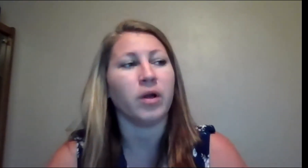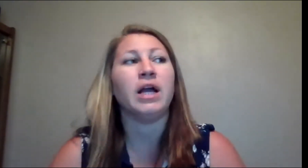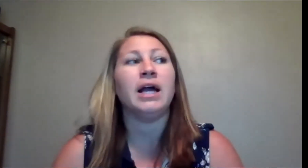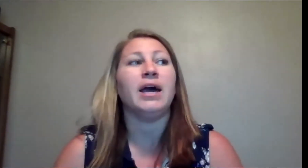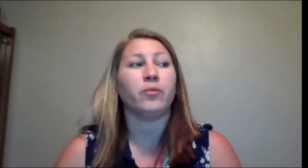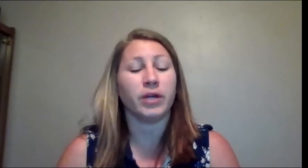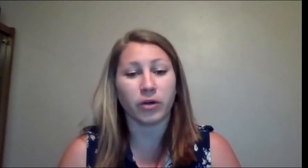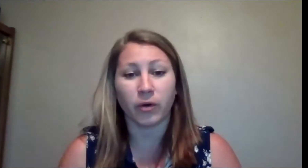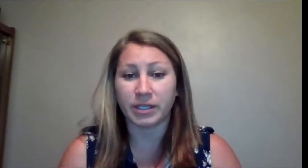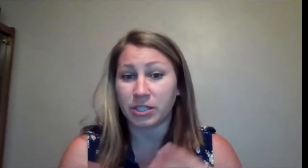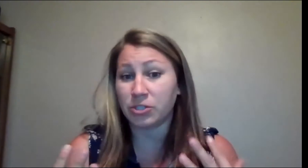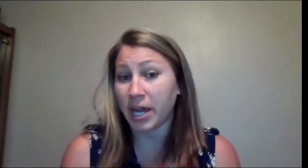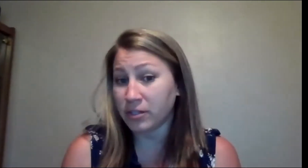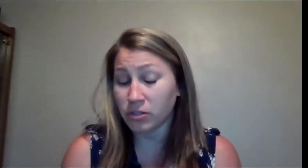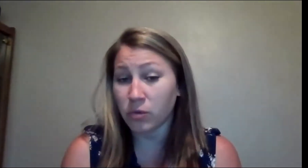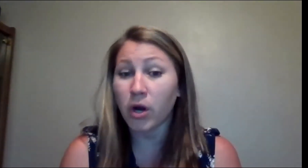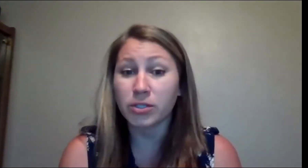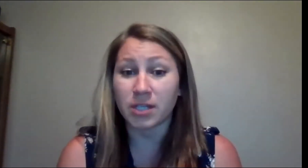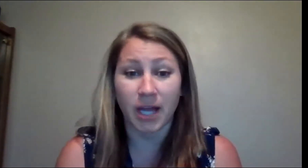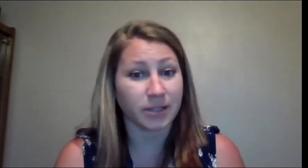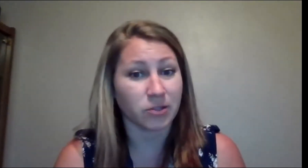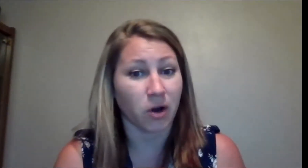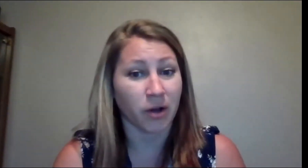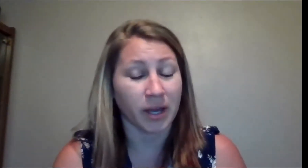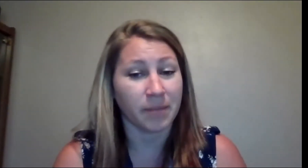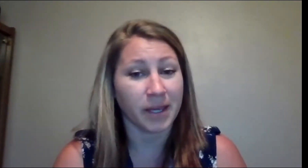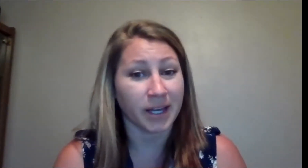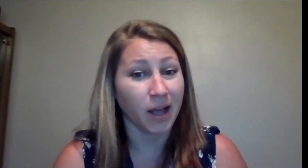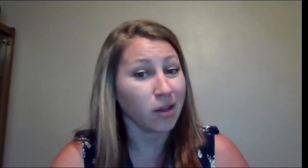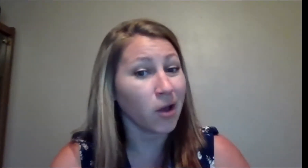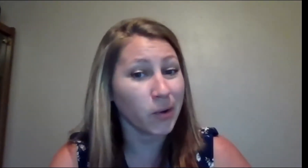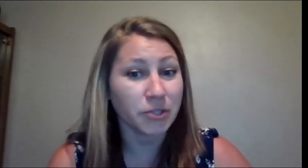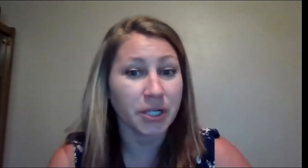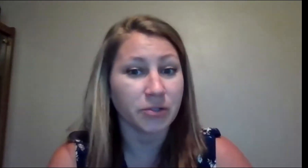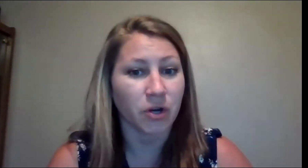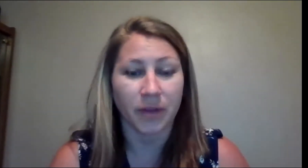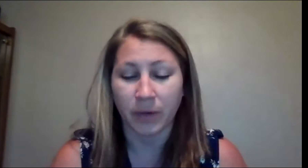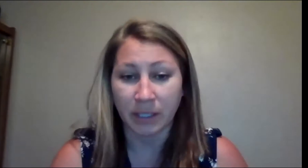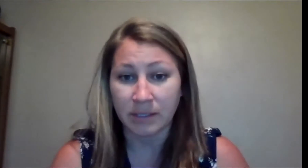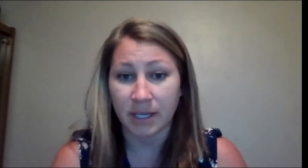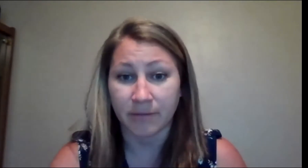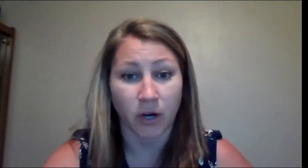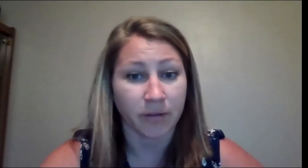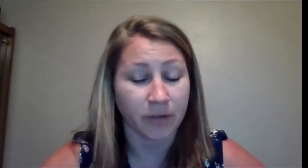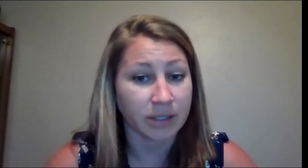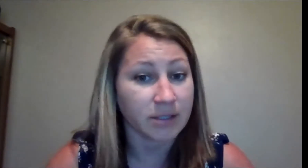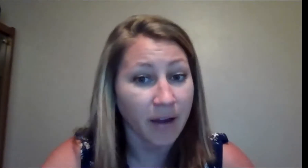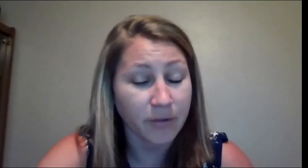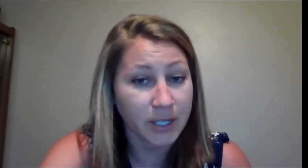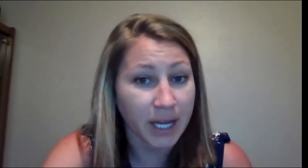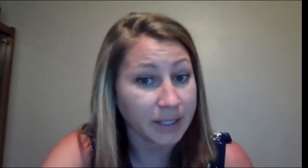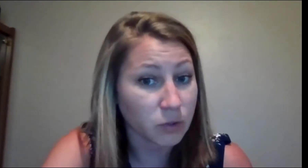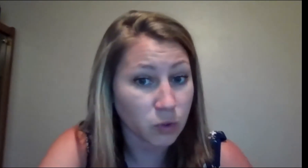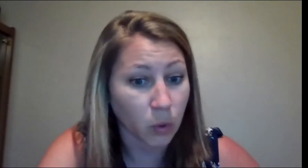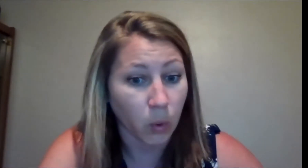know. And we are going to change the words to that song and make it a Hello Cheer song that we can sing for our friends